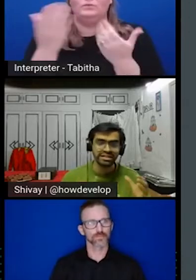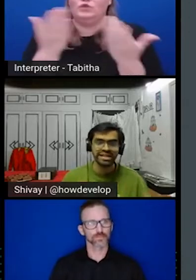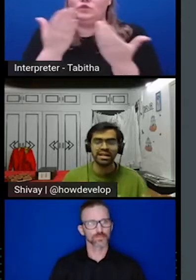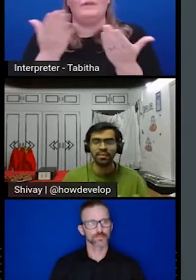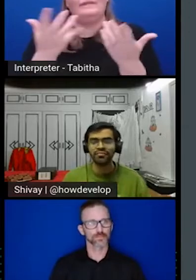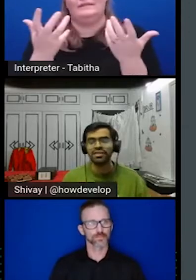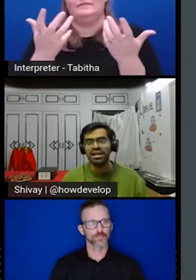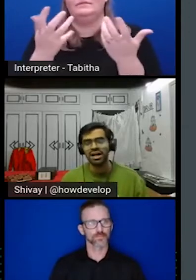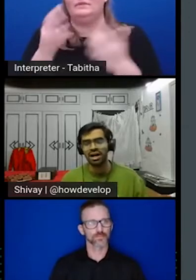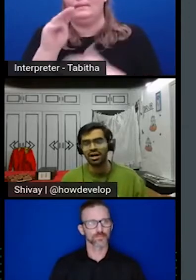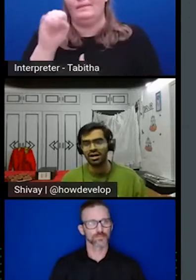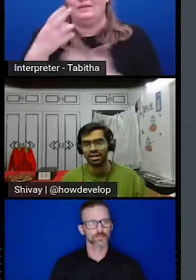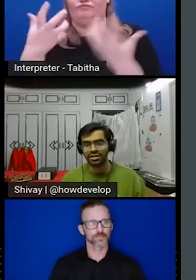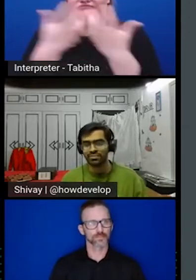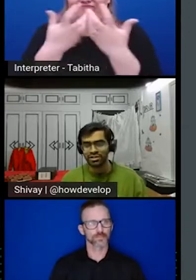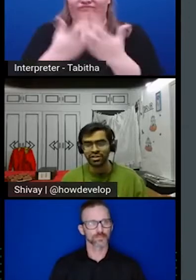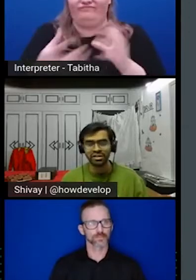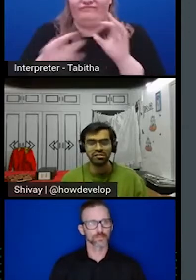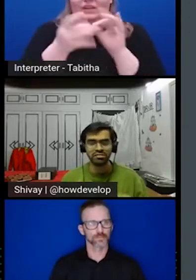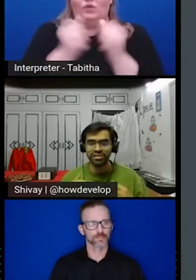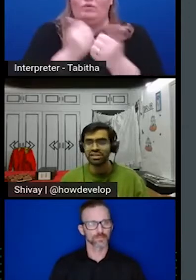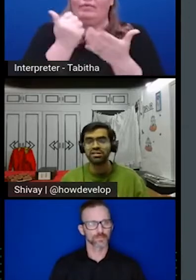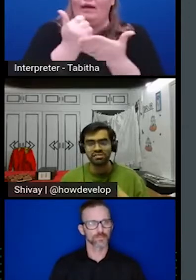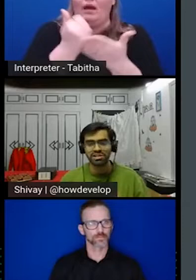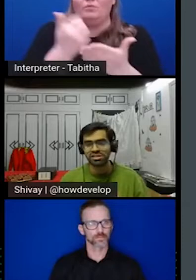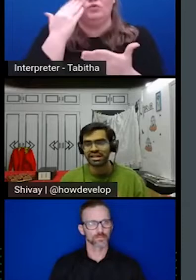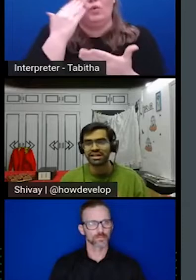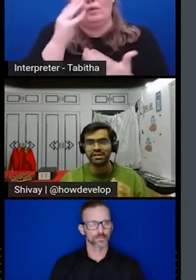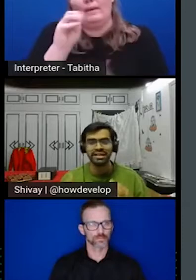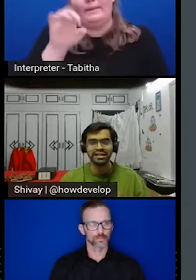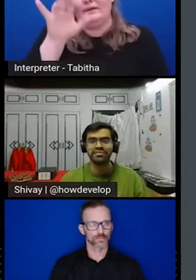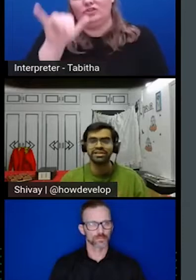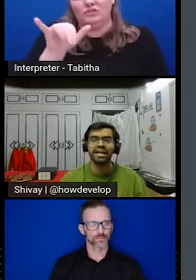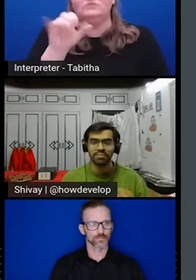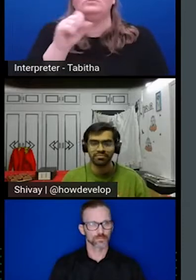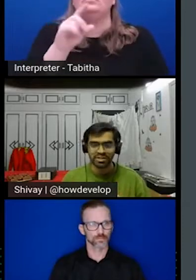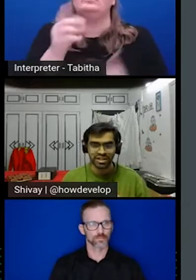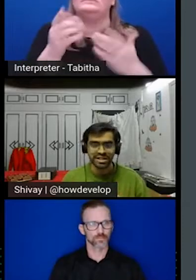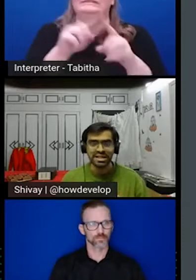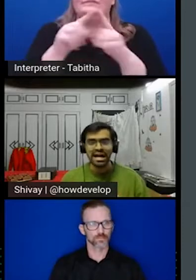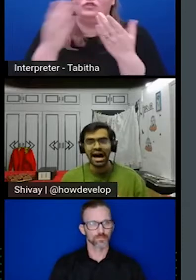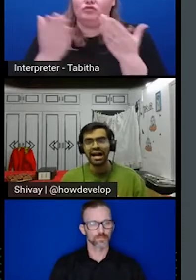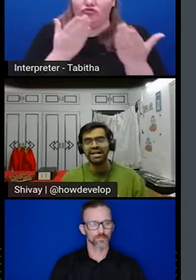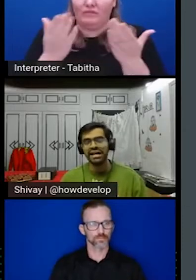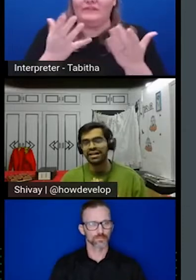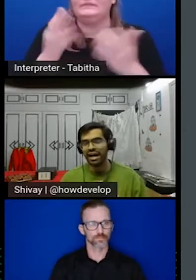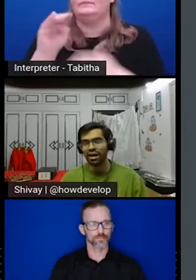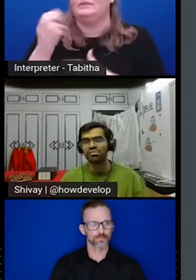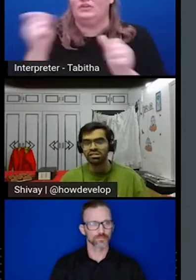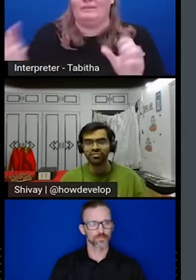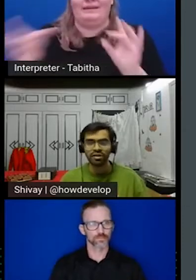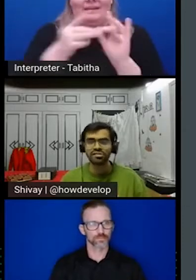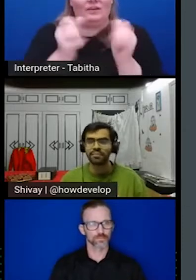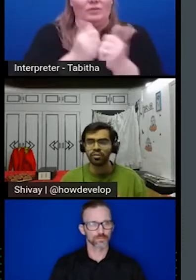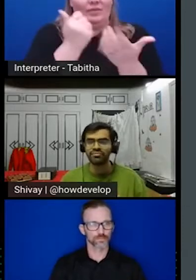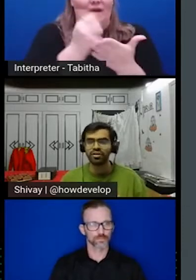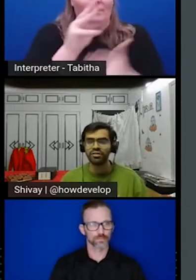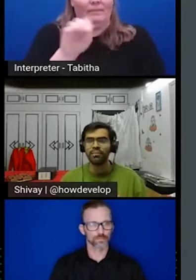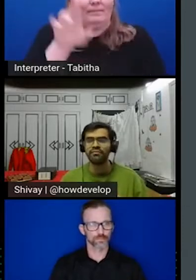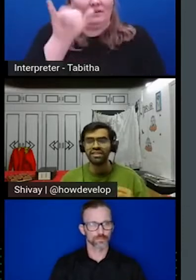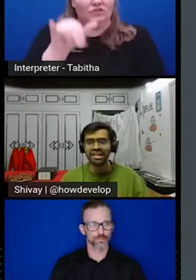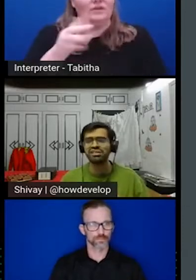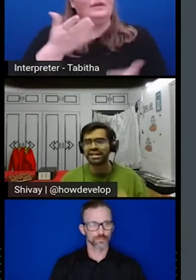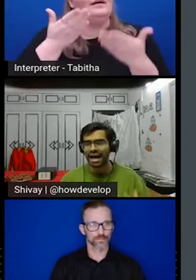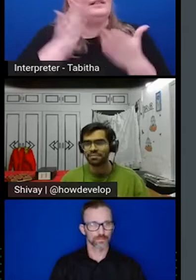connected with the help of Meshery. So various service meshes that can be connected with the help of Meshery, and it allows us for support